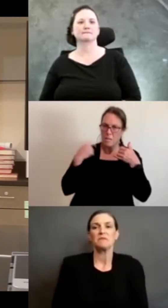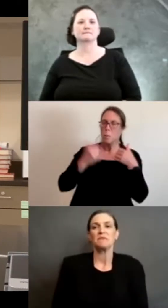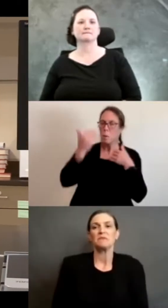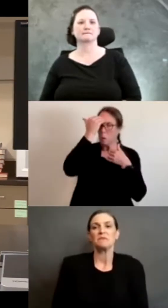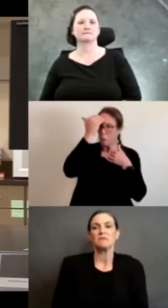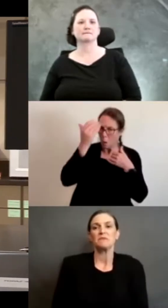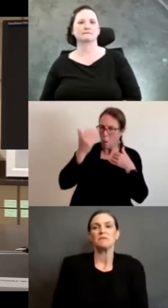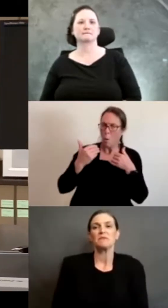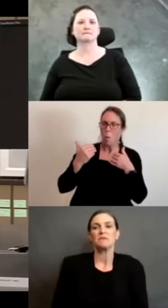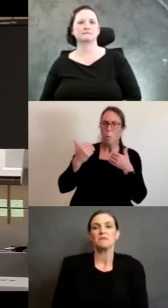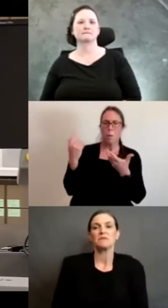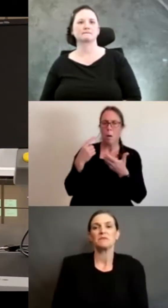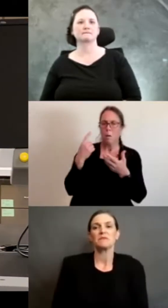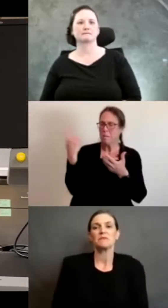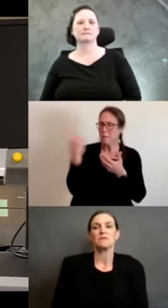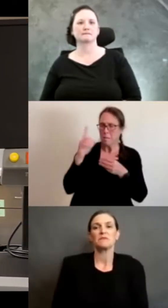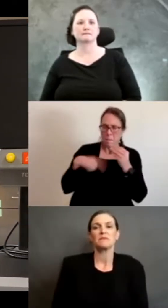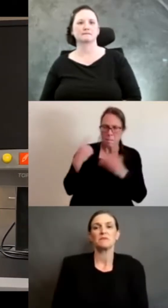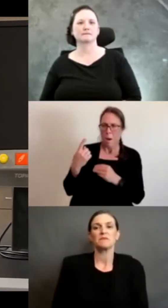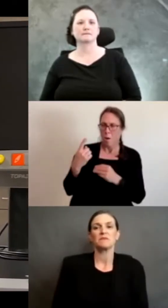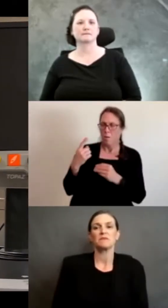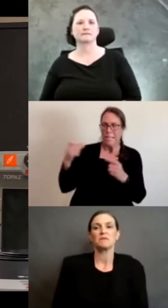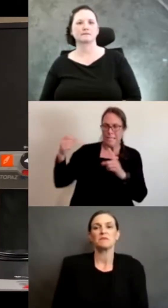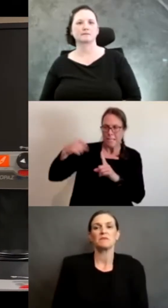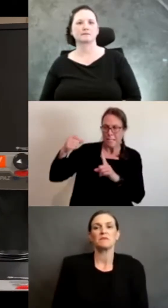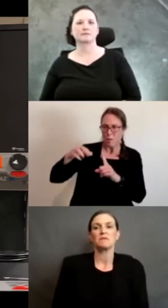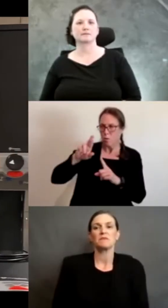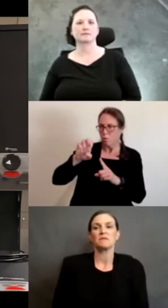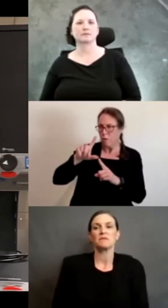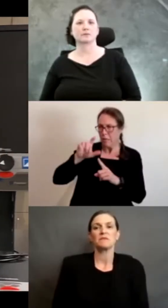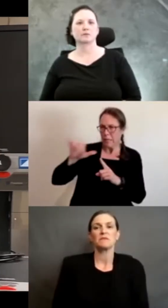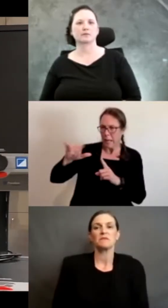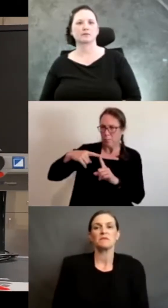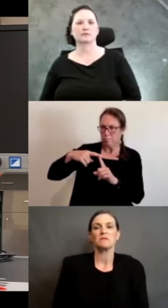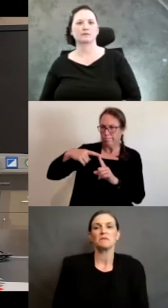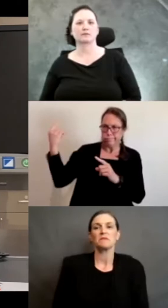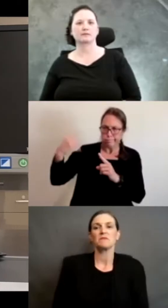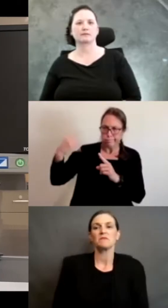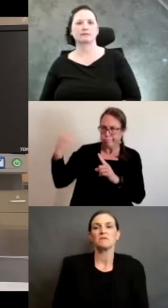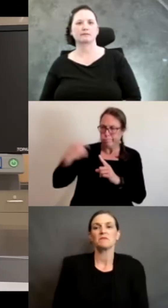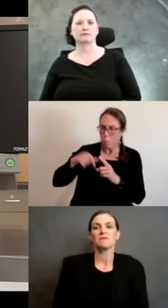relay disruptor. We're monitoring the situation.